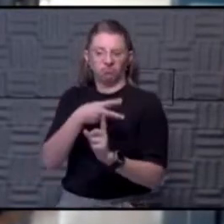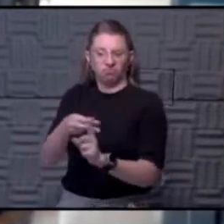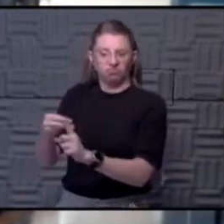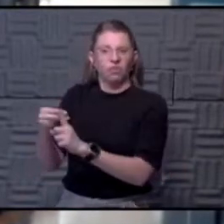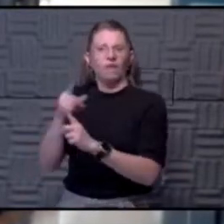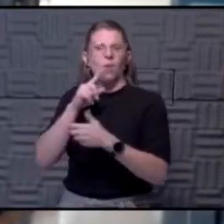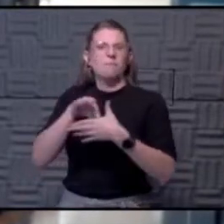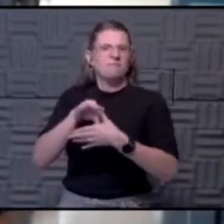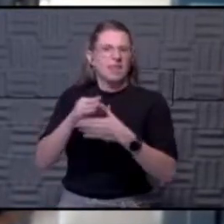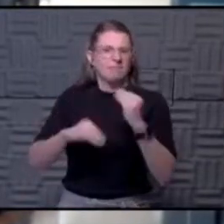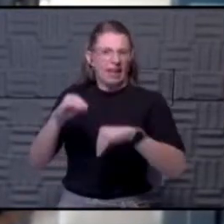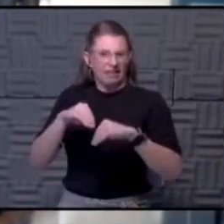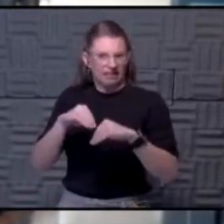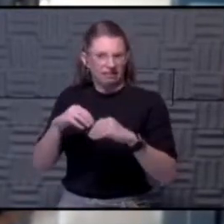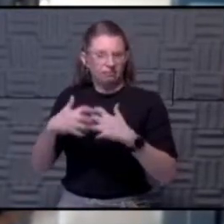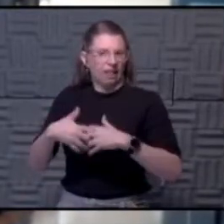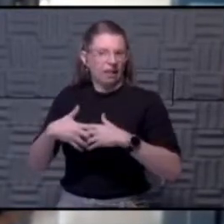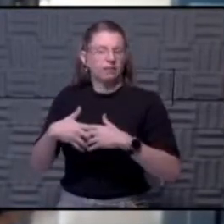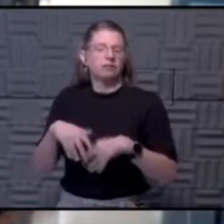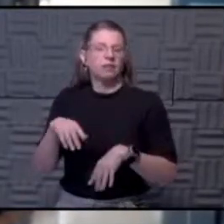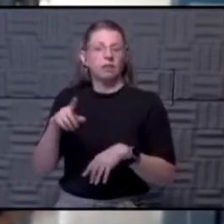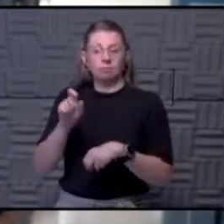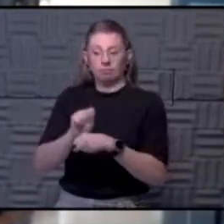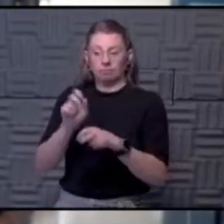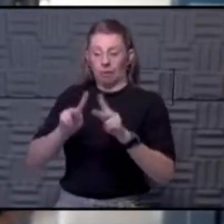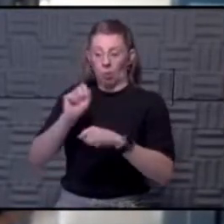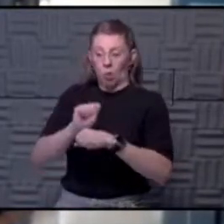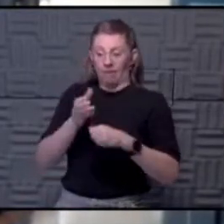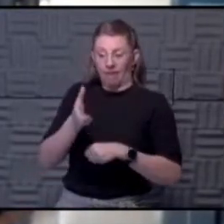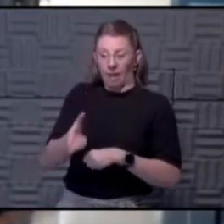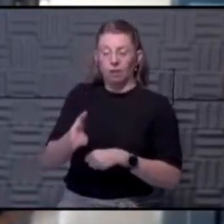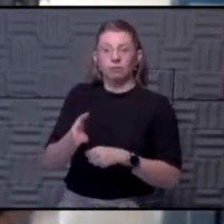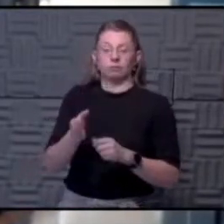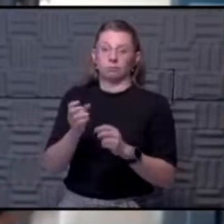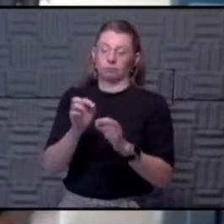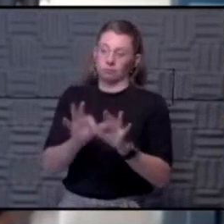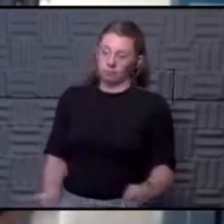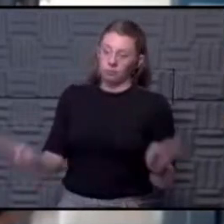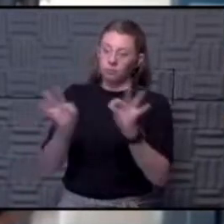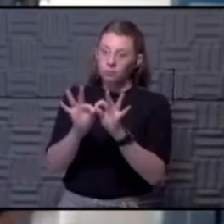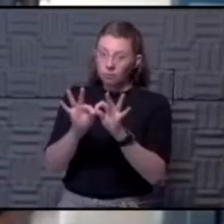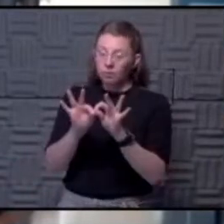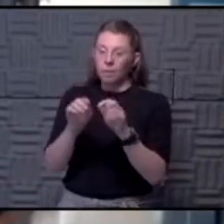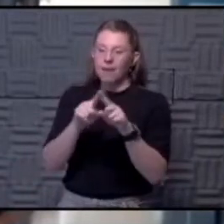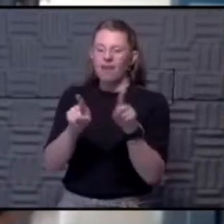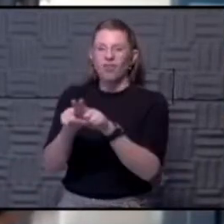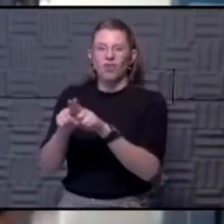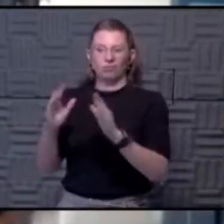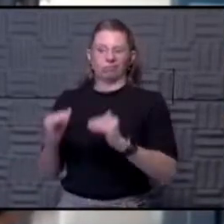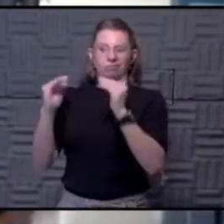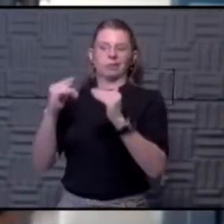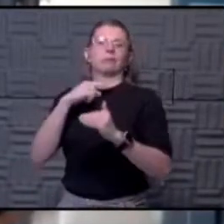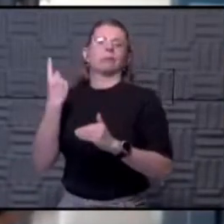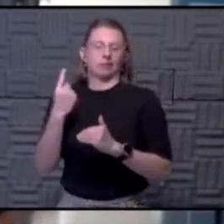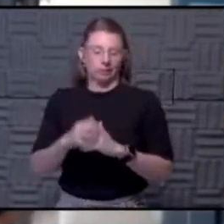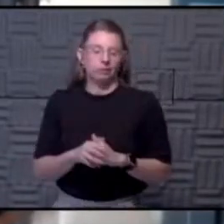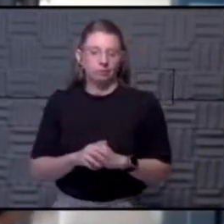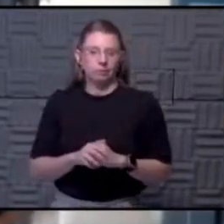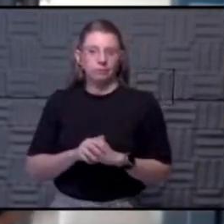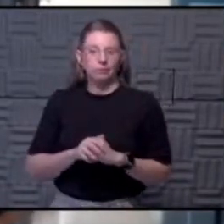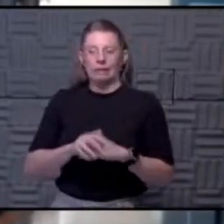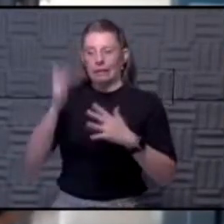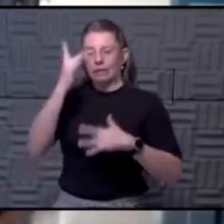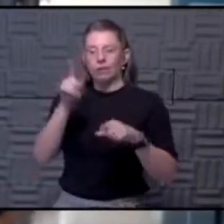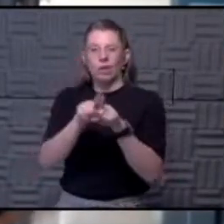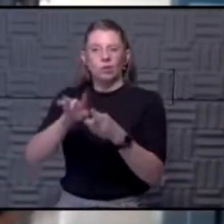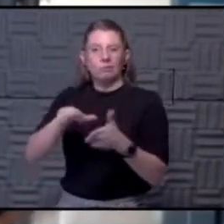and those people that work in those plants, not only are they critical infrastructure, but they're at much higher risk and have had a big illness and death